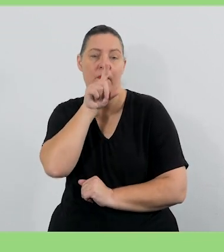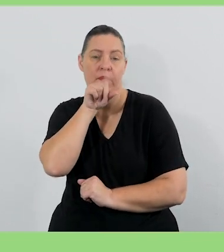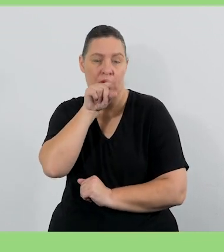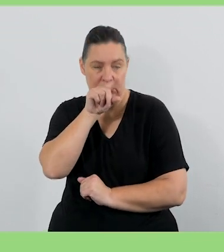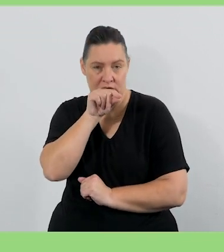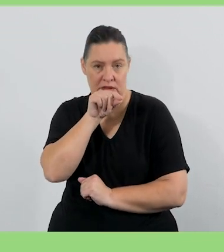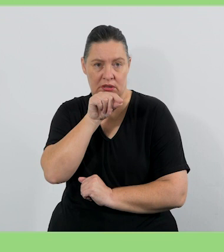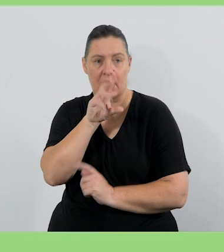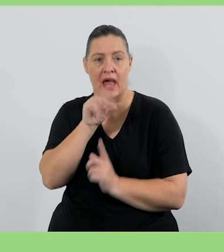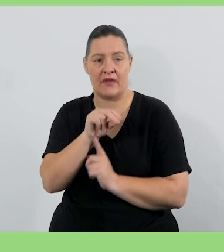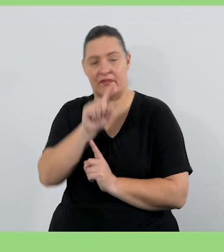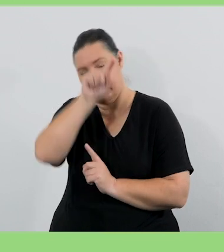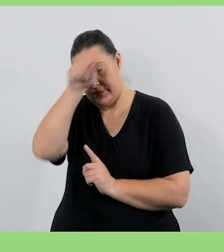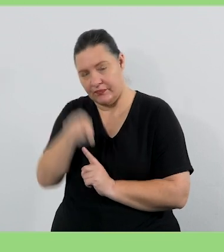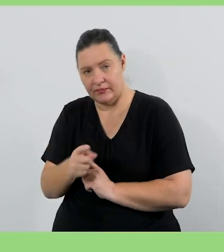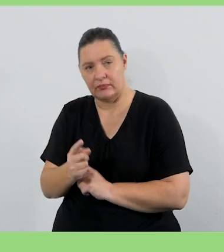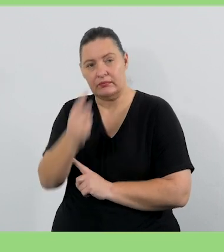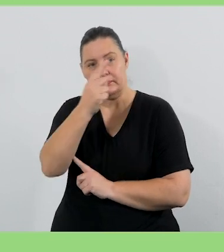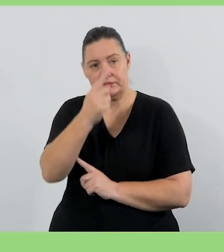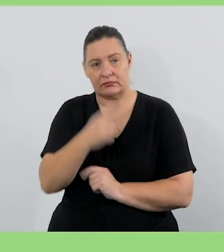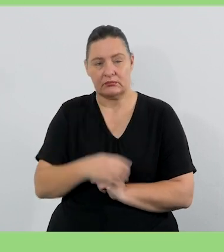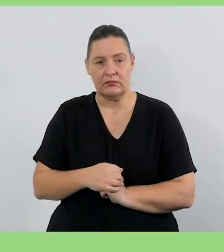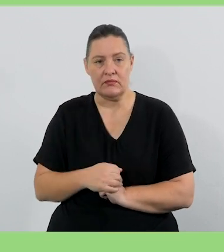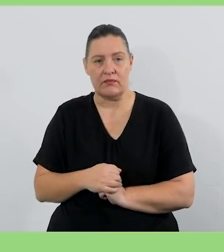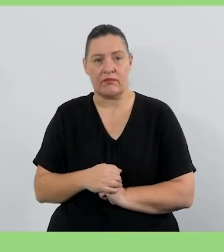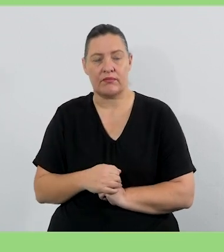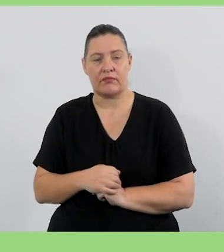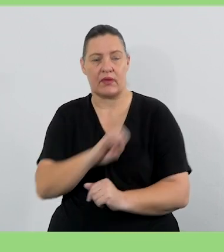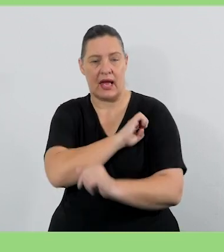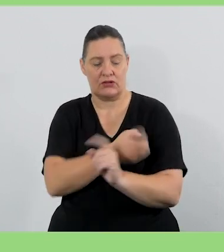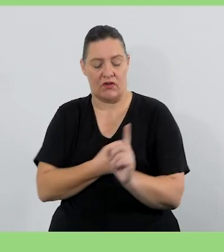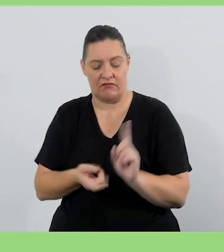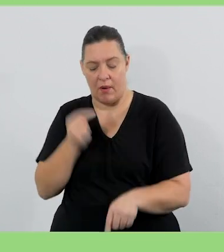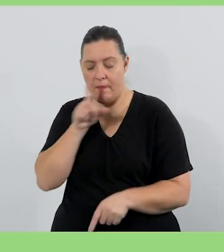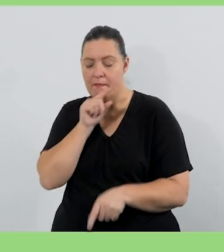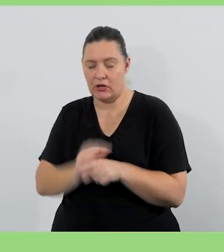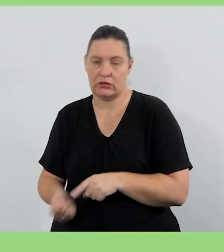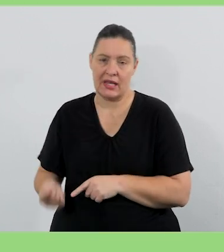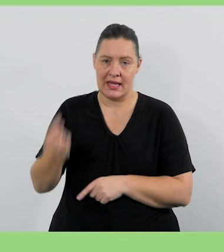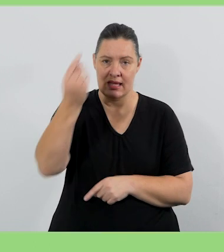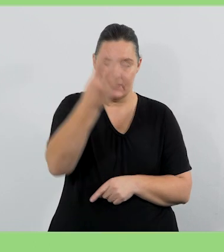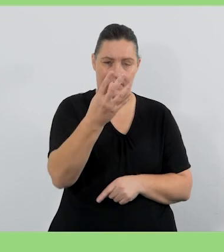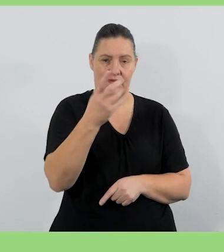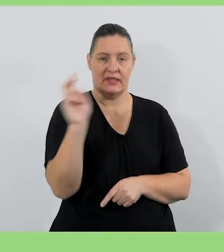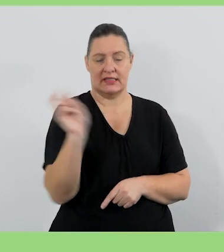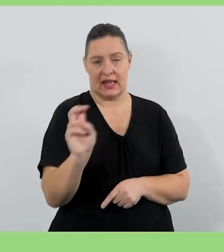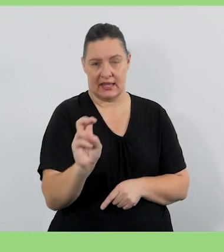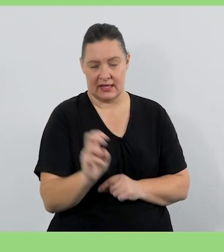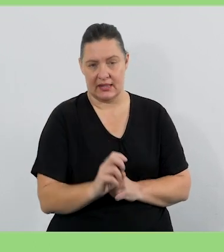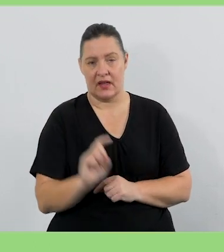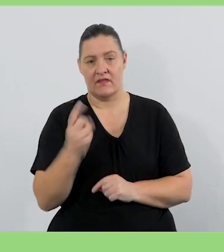the bird, there is an arrow that shows the transfer of energy from the bird to the snake. So that is our